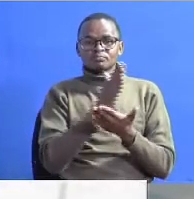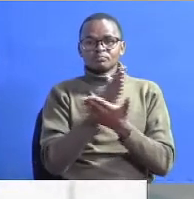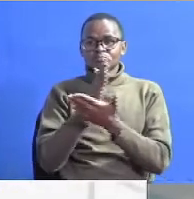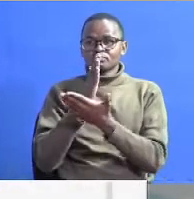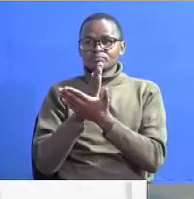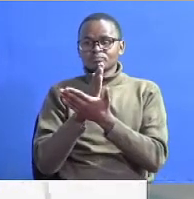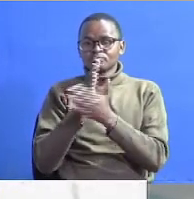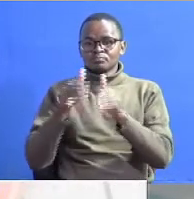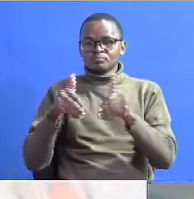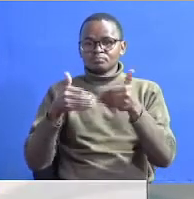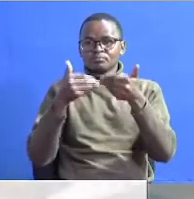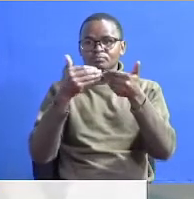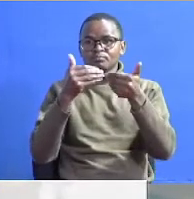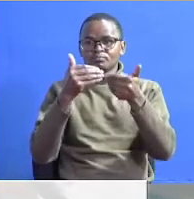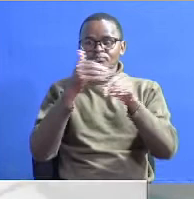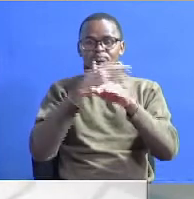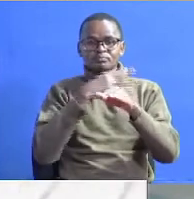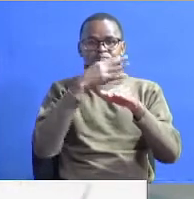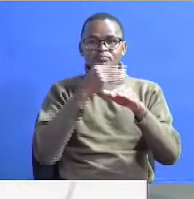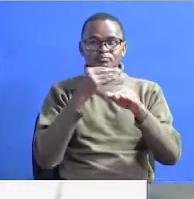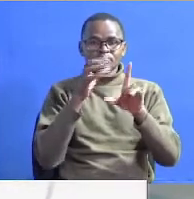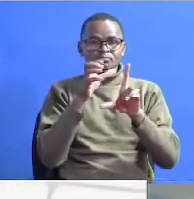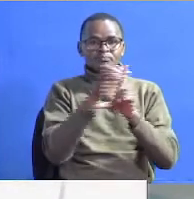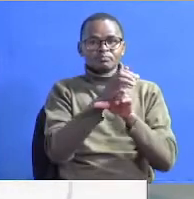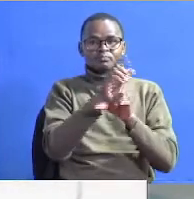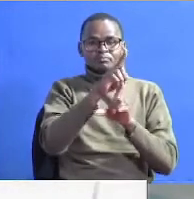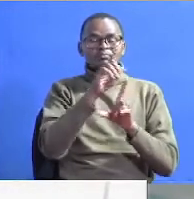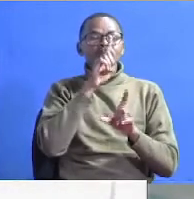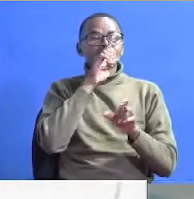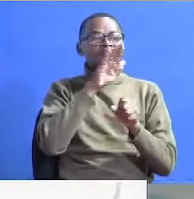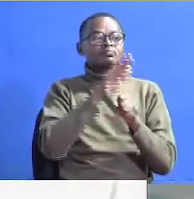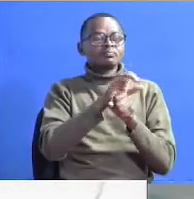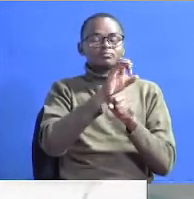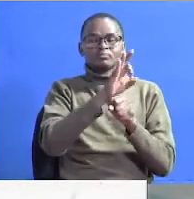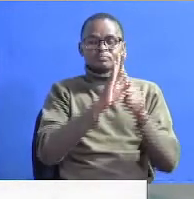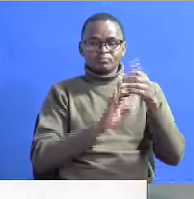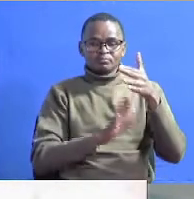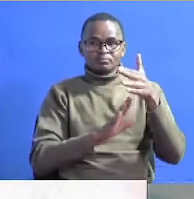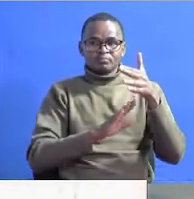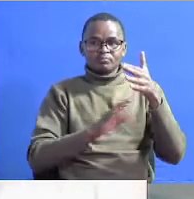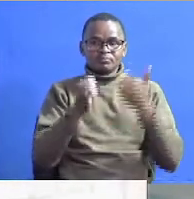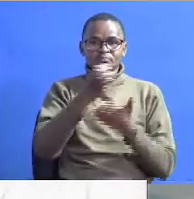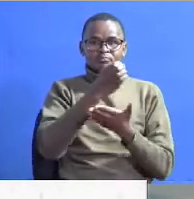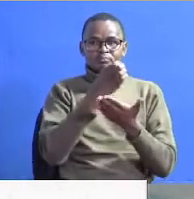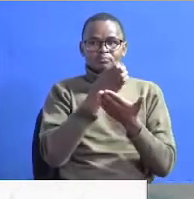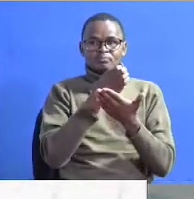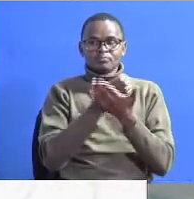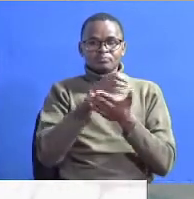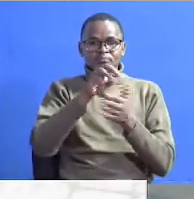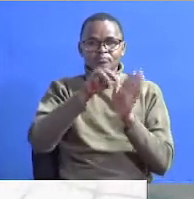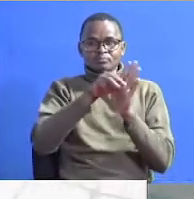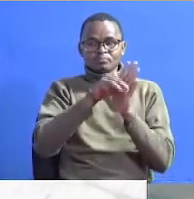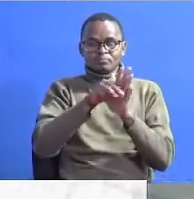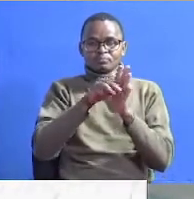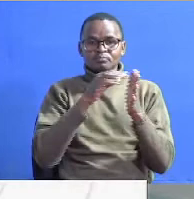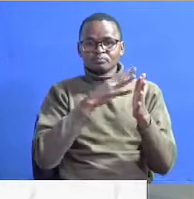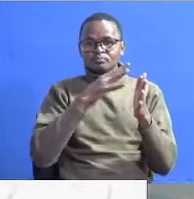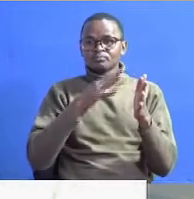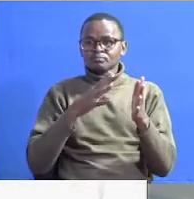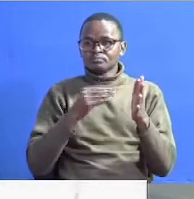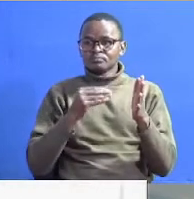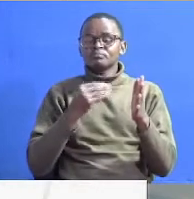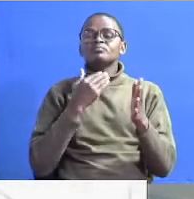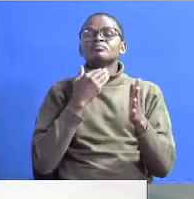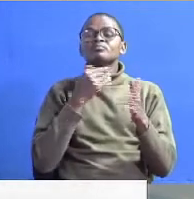automatically deliver and will fulfill his promises of the bottom-up economic model. Right. And we are